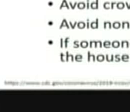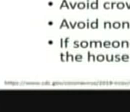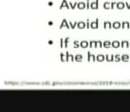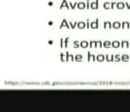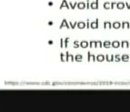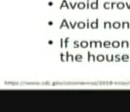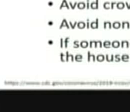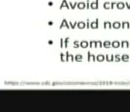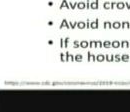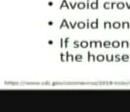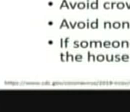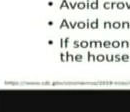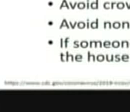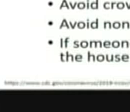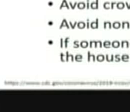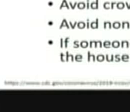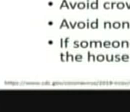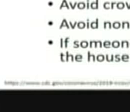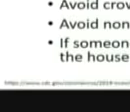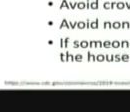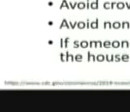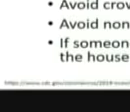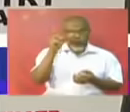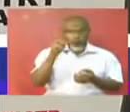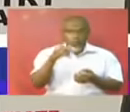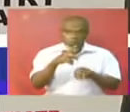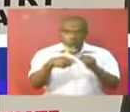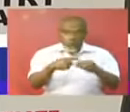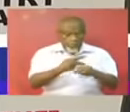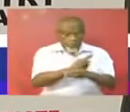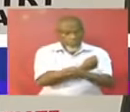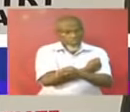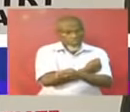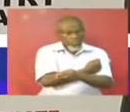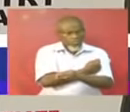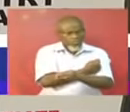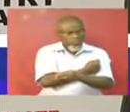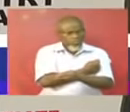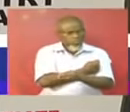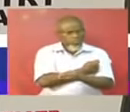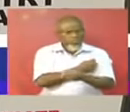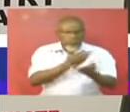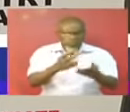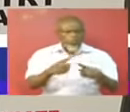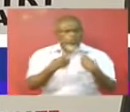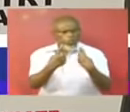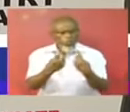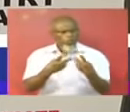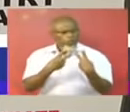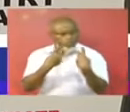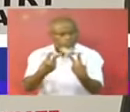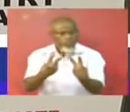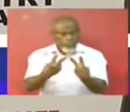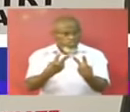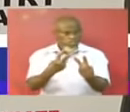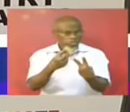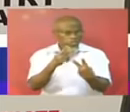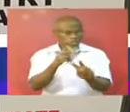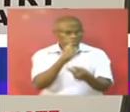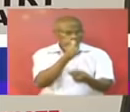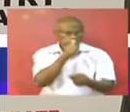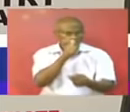If, however, you are unsure about the vaccination, you should feel free to reach out to your local healthcare provider and